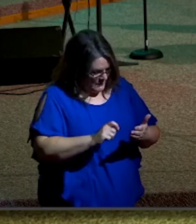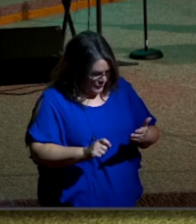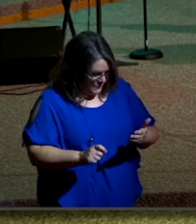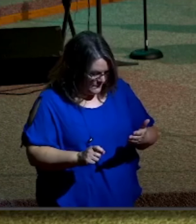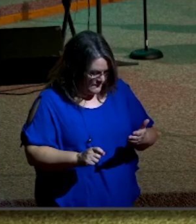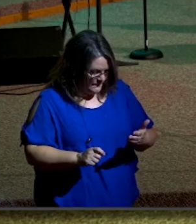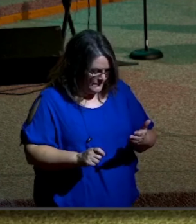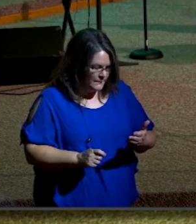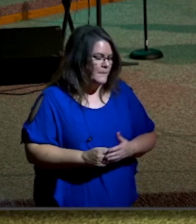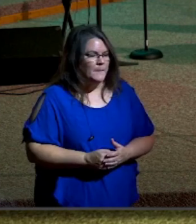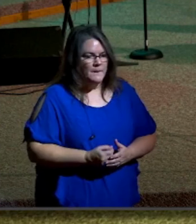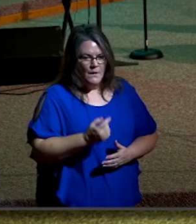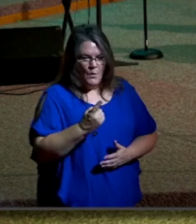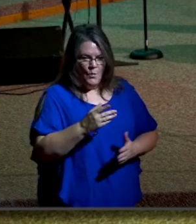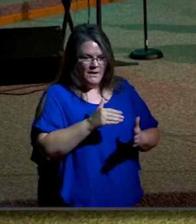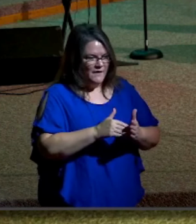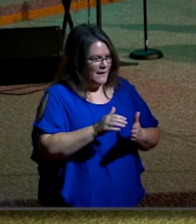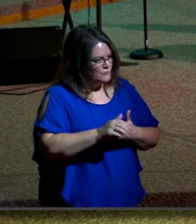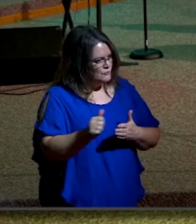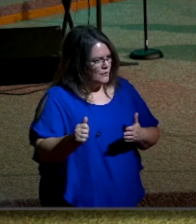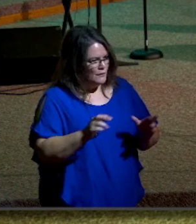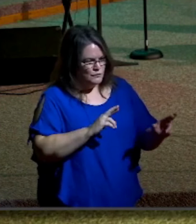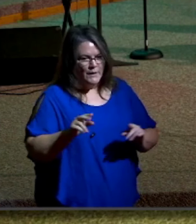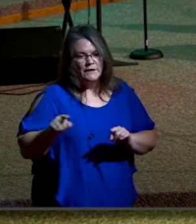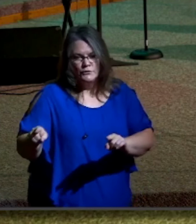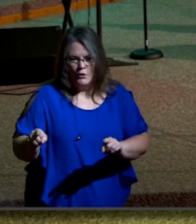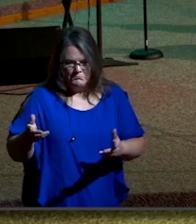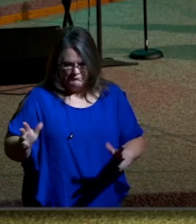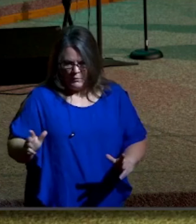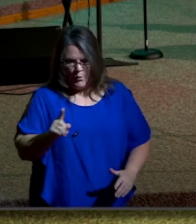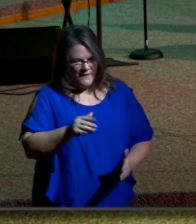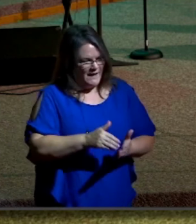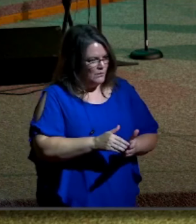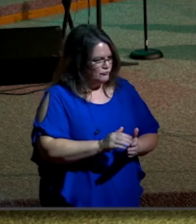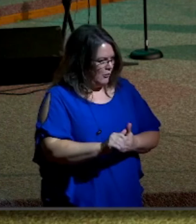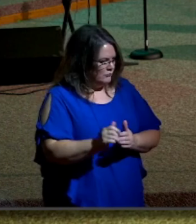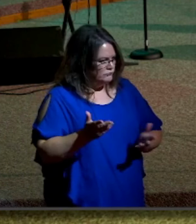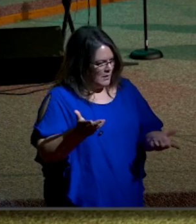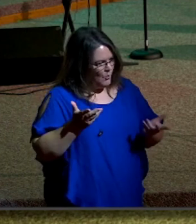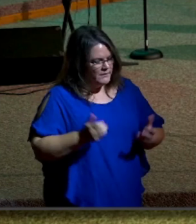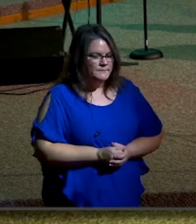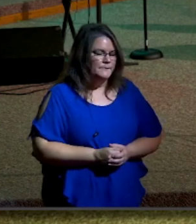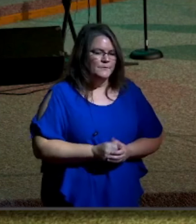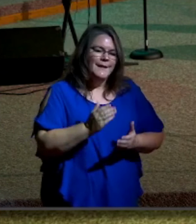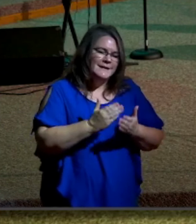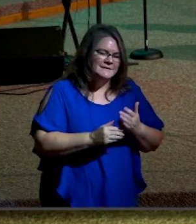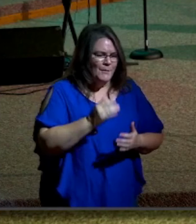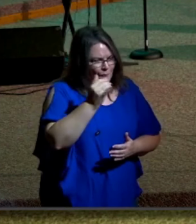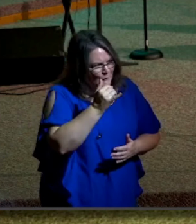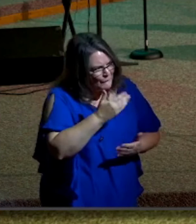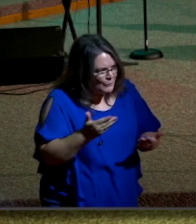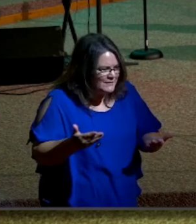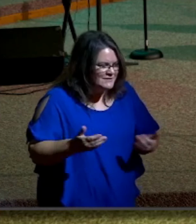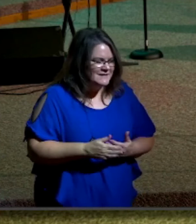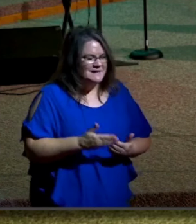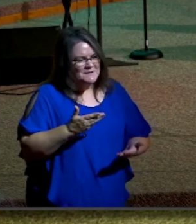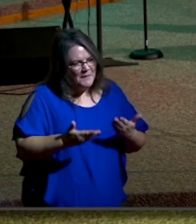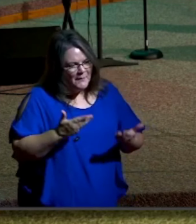have $1,000 ready to go. That's it. Now, some of them were kind of silly things, or they maybe sound silly to